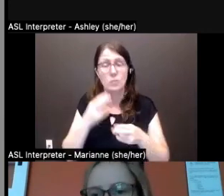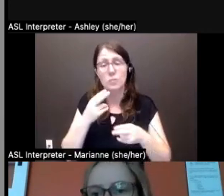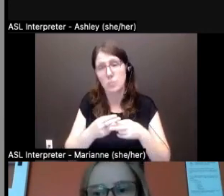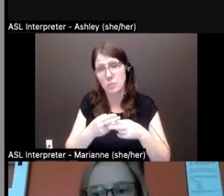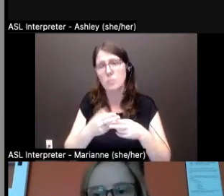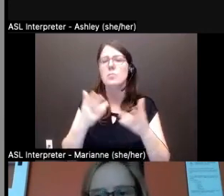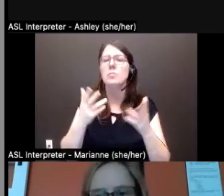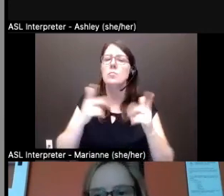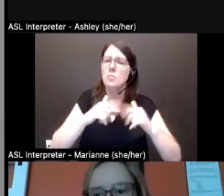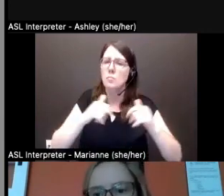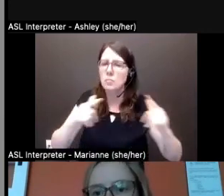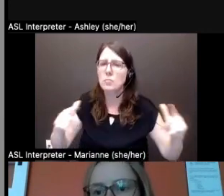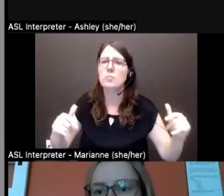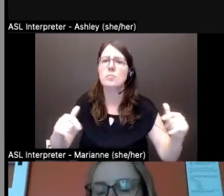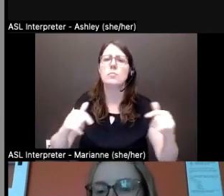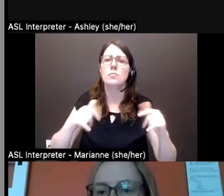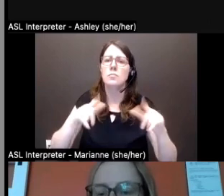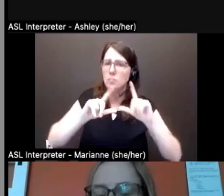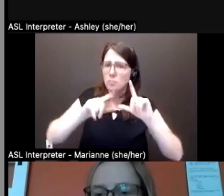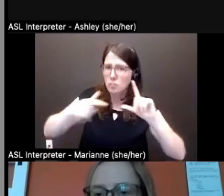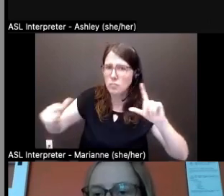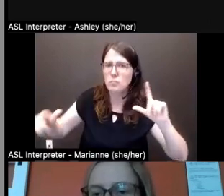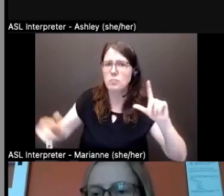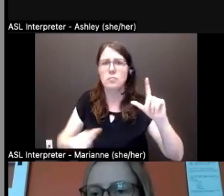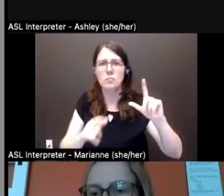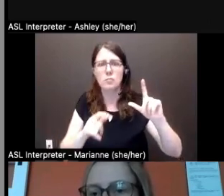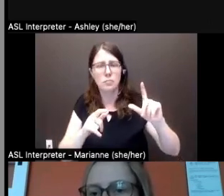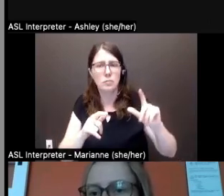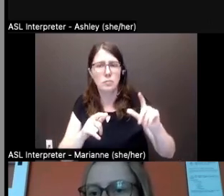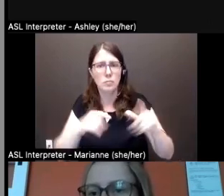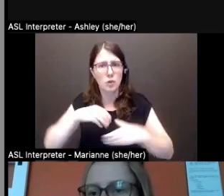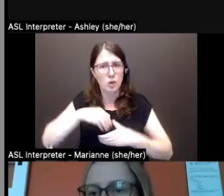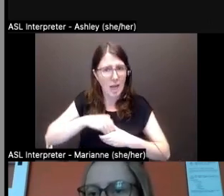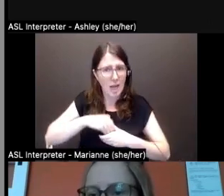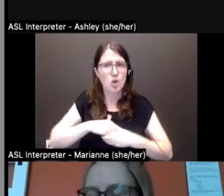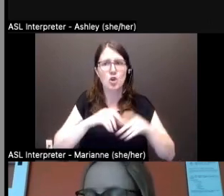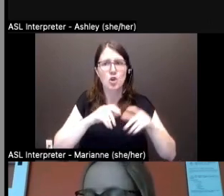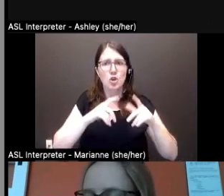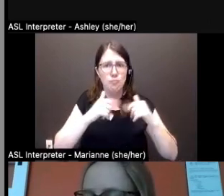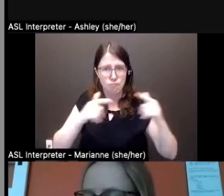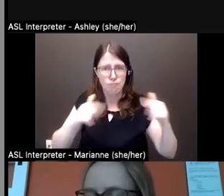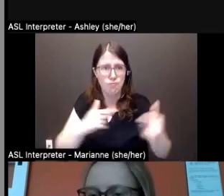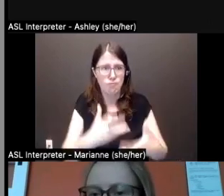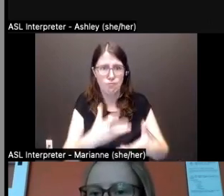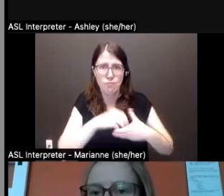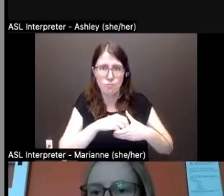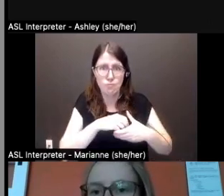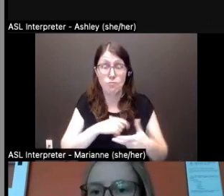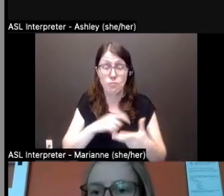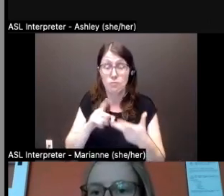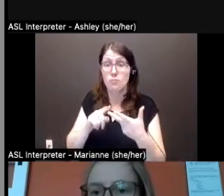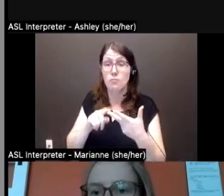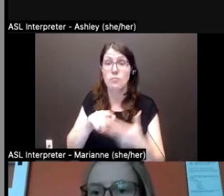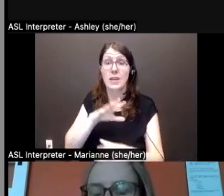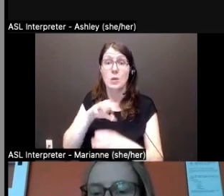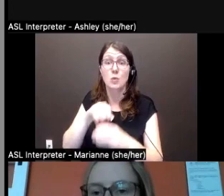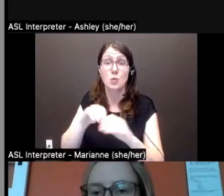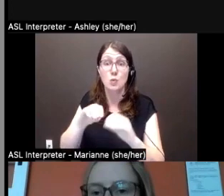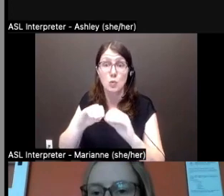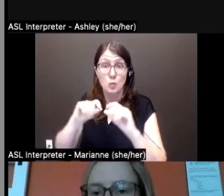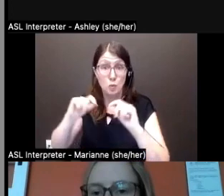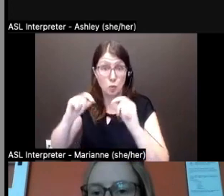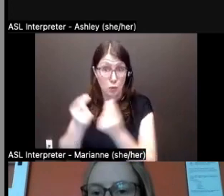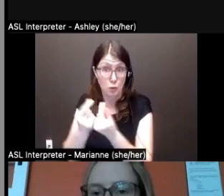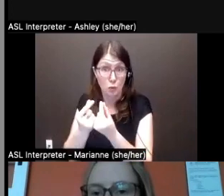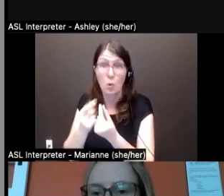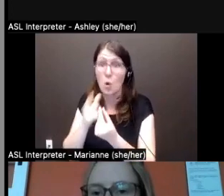out. And then a inclusion committee, which is a group of youth that are wanting to make their school more